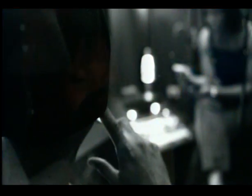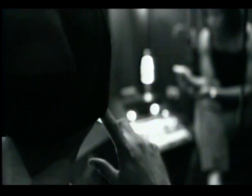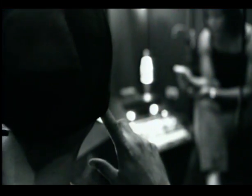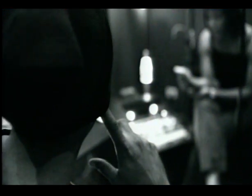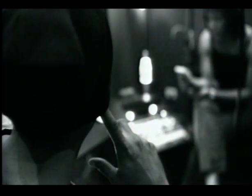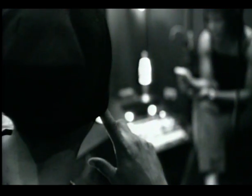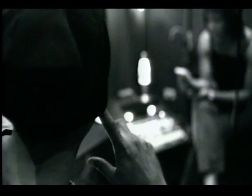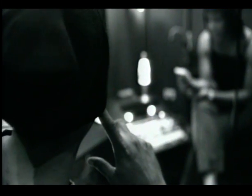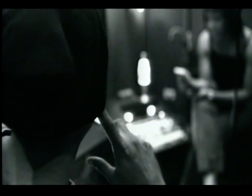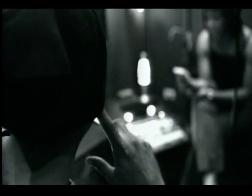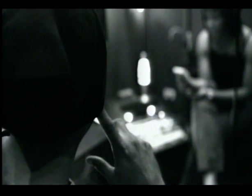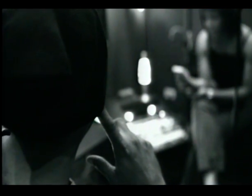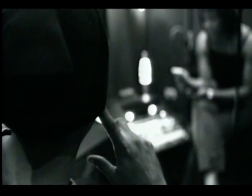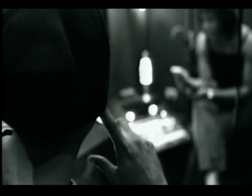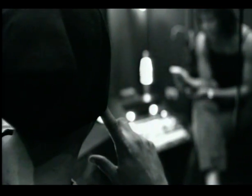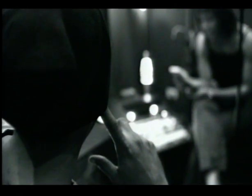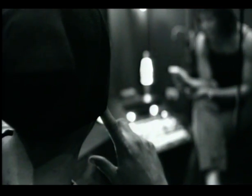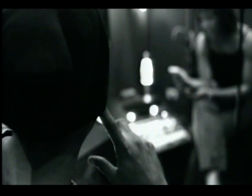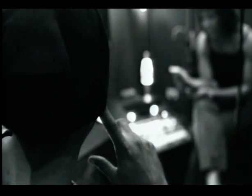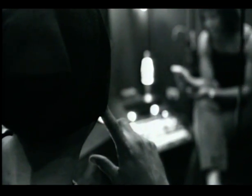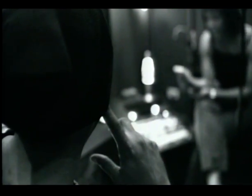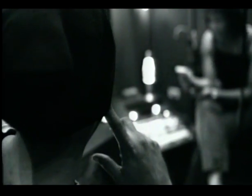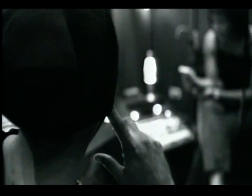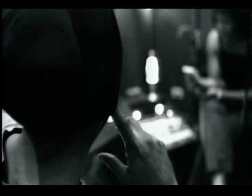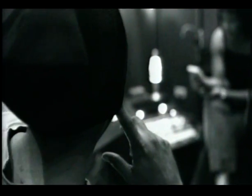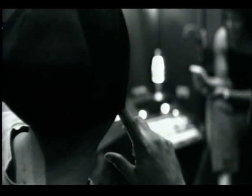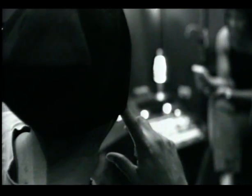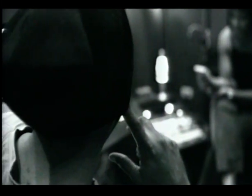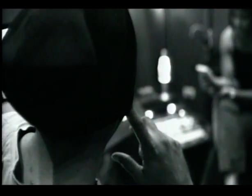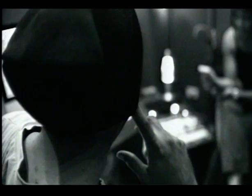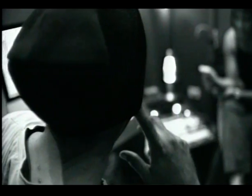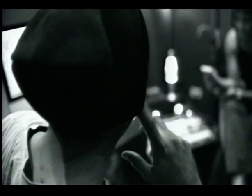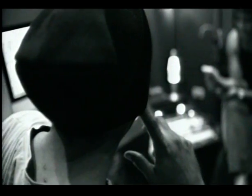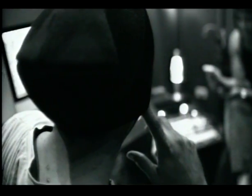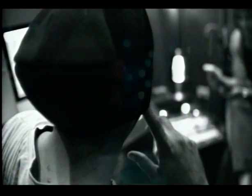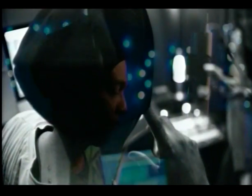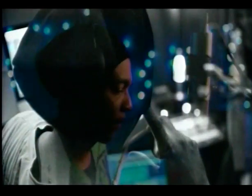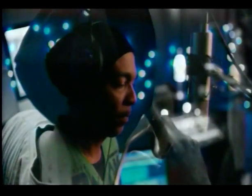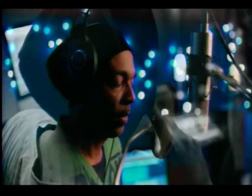We come before your throne, Lord,